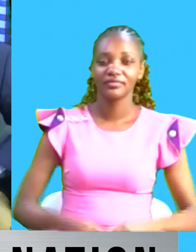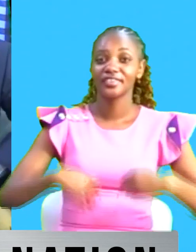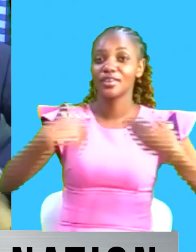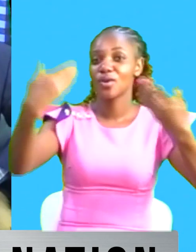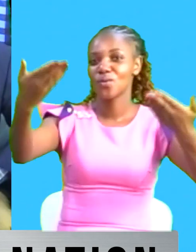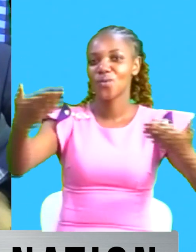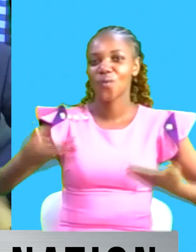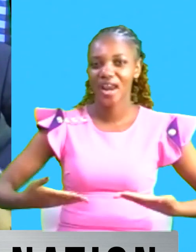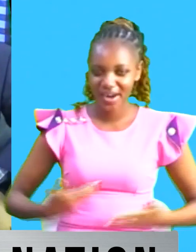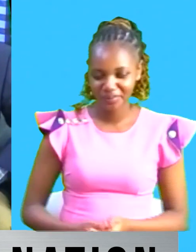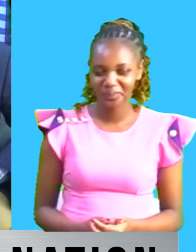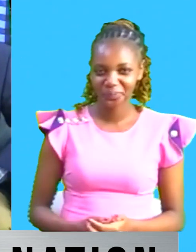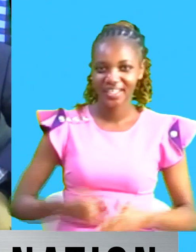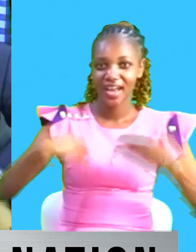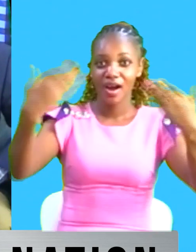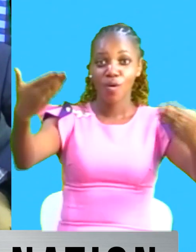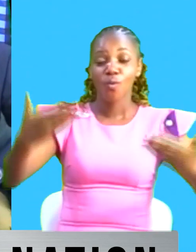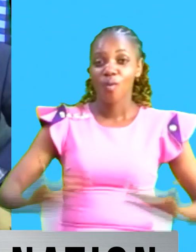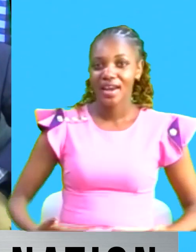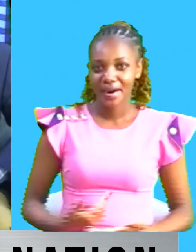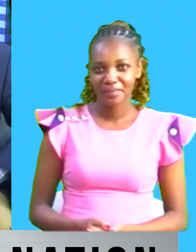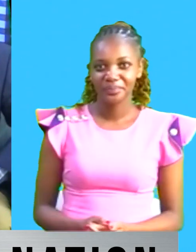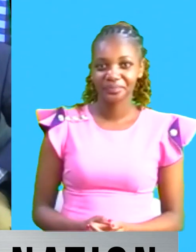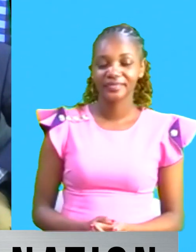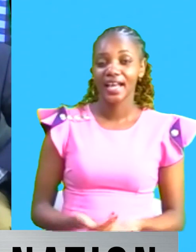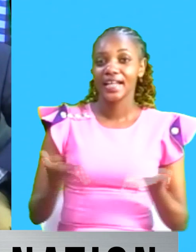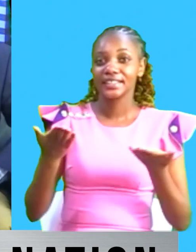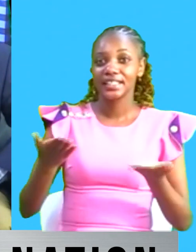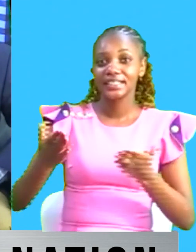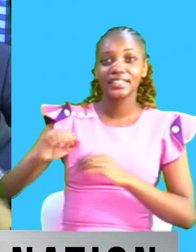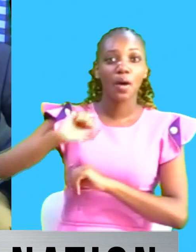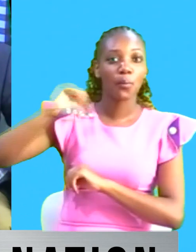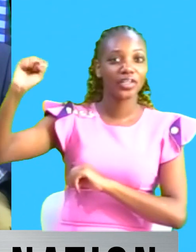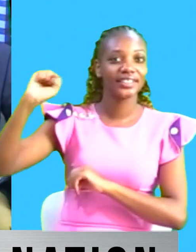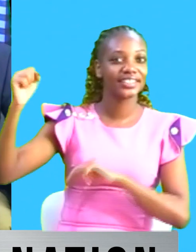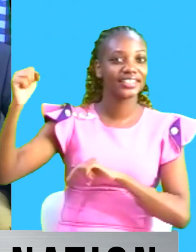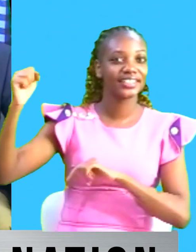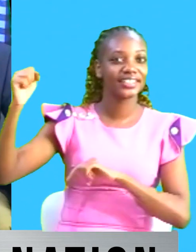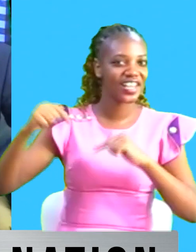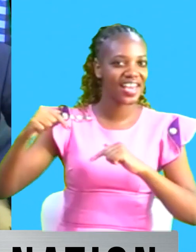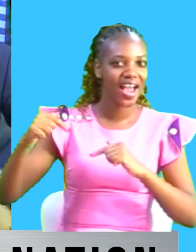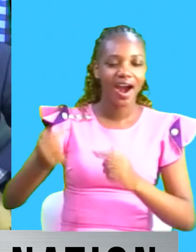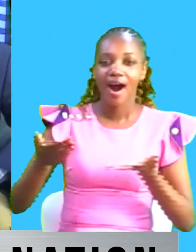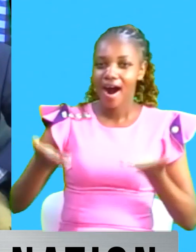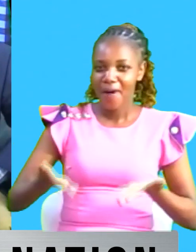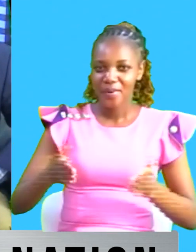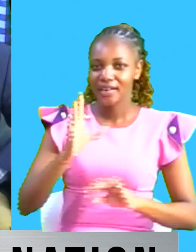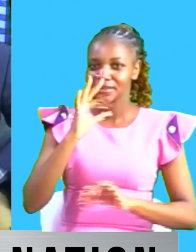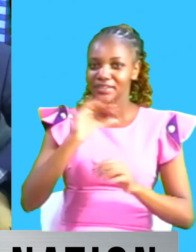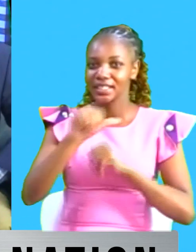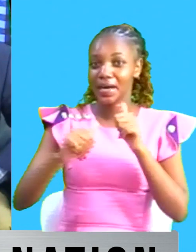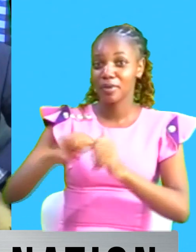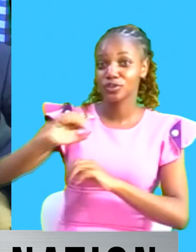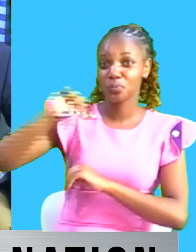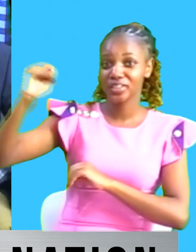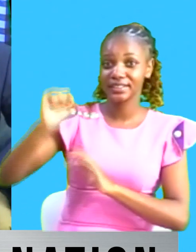Welcome. Karibu sana, karibu sana. This is Politics Today. Hapa Siasa on Science